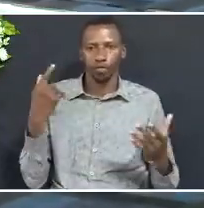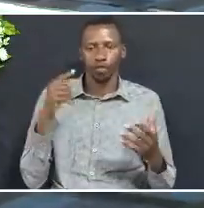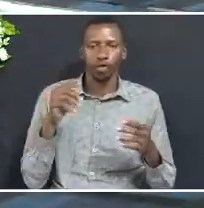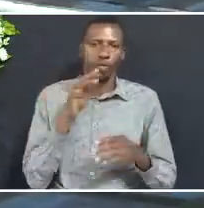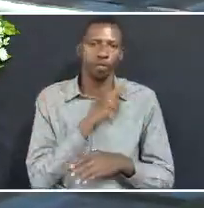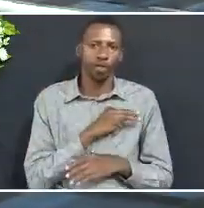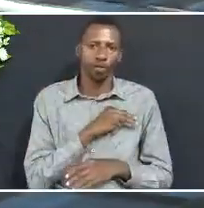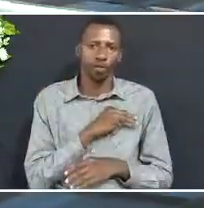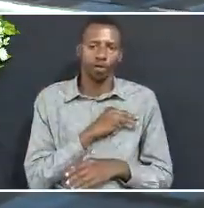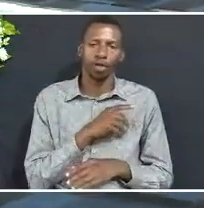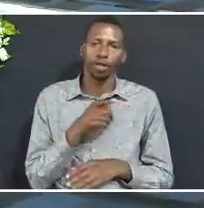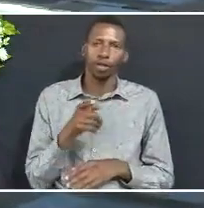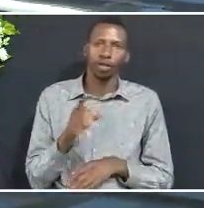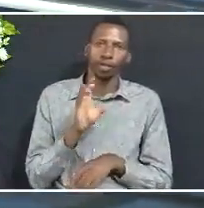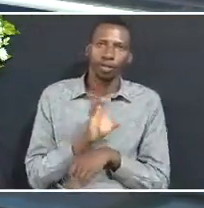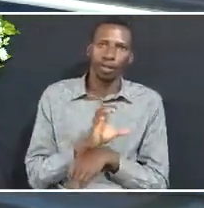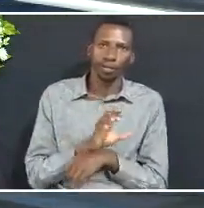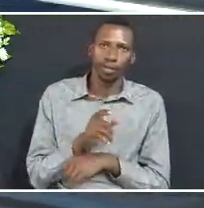church